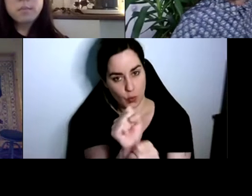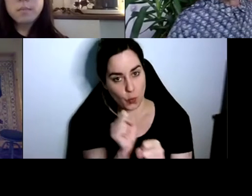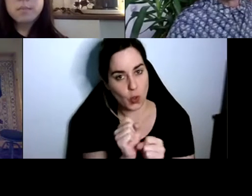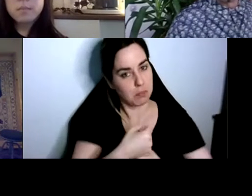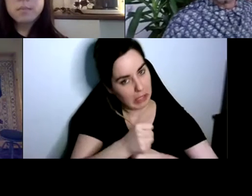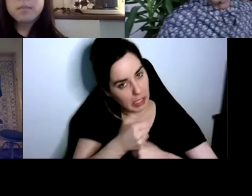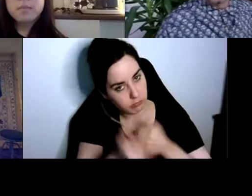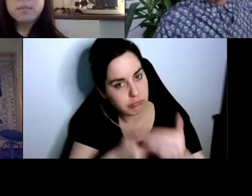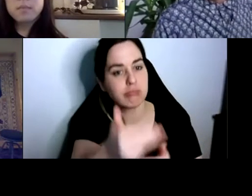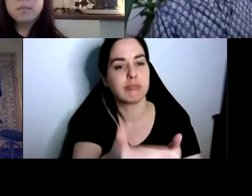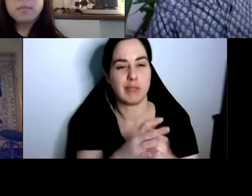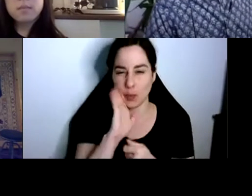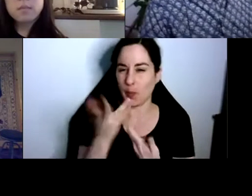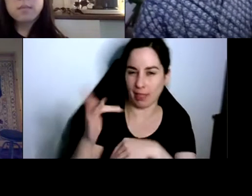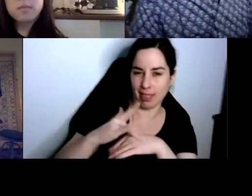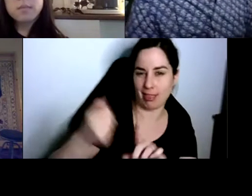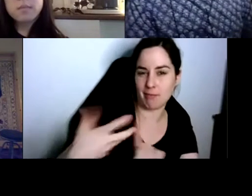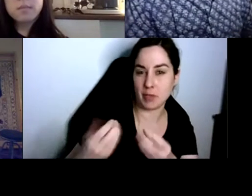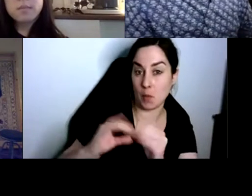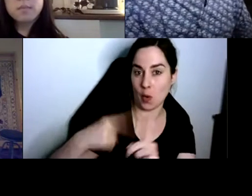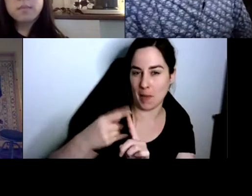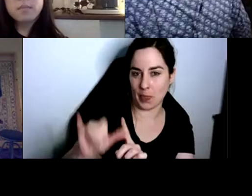to speak more on that later.